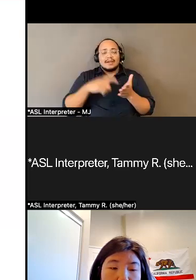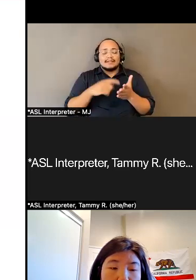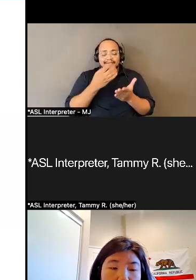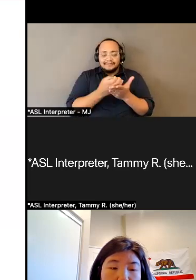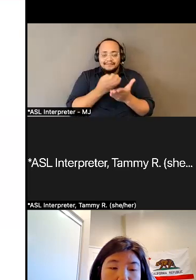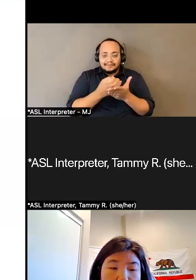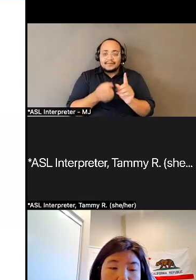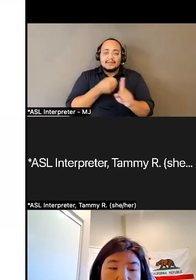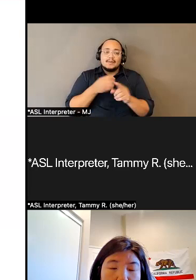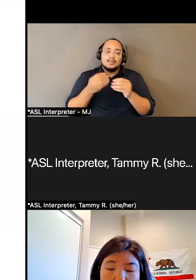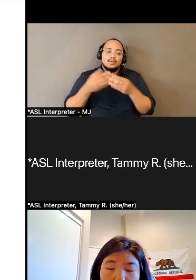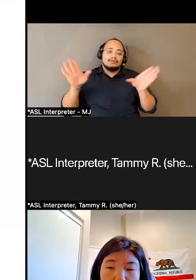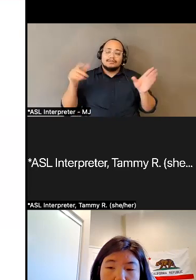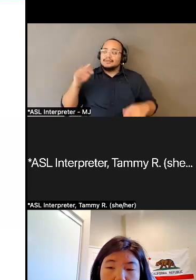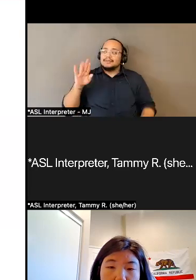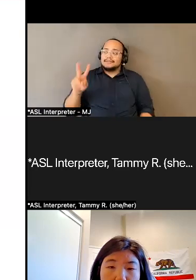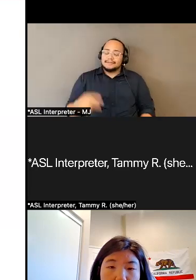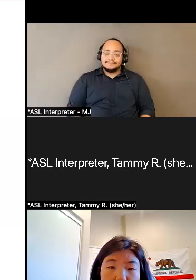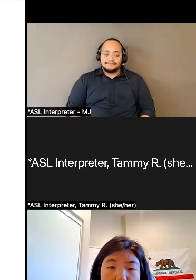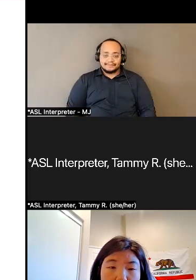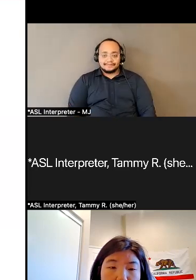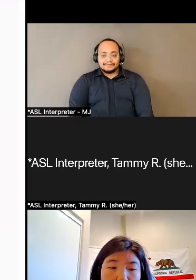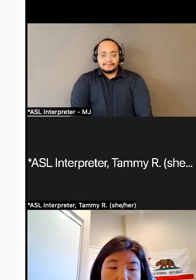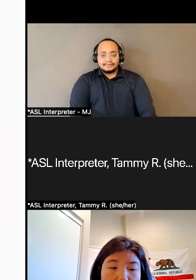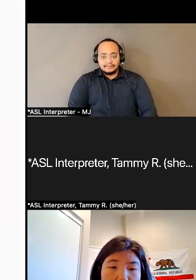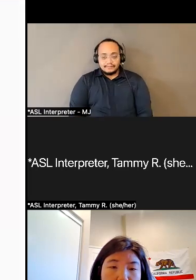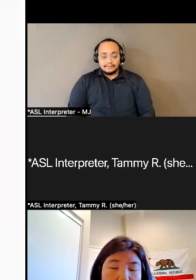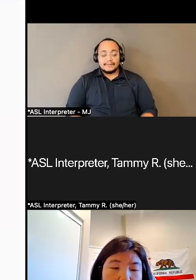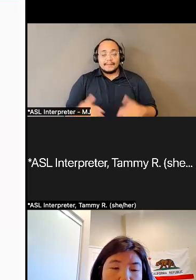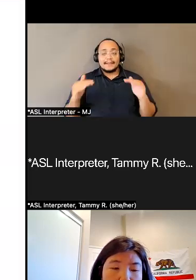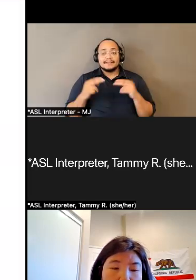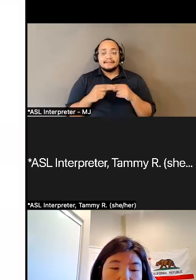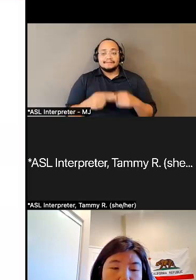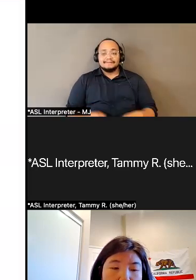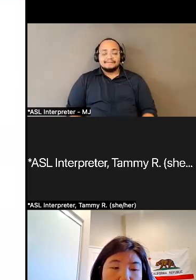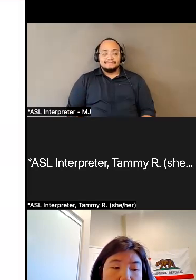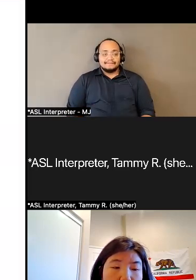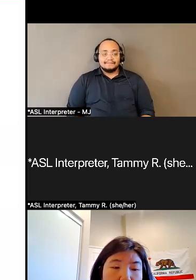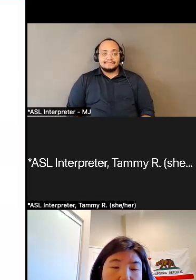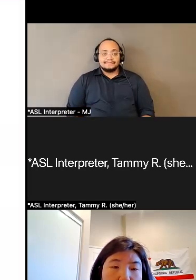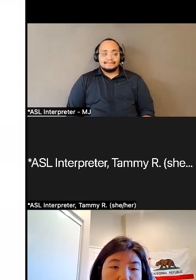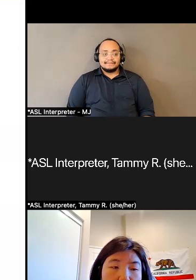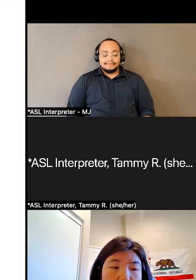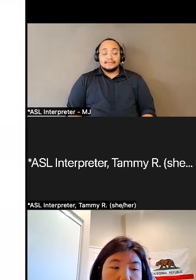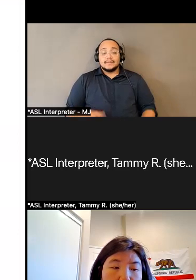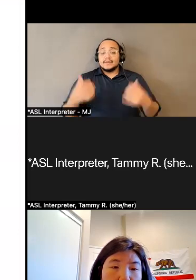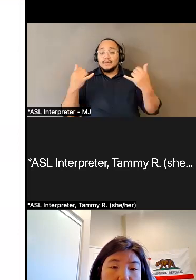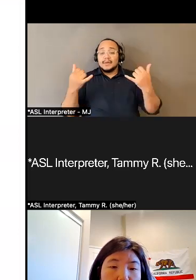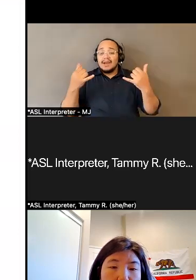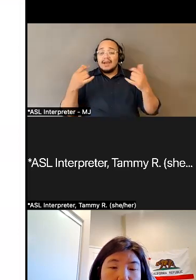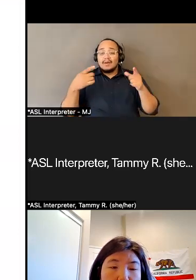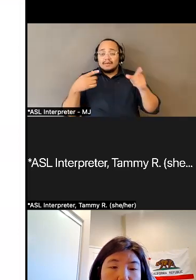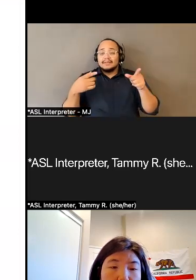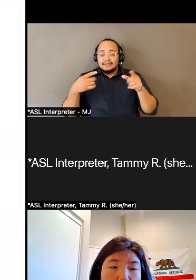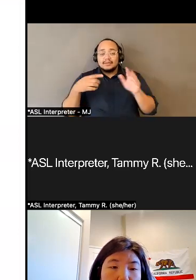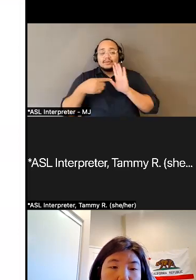a broad gender-based violence framework. Next slide, please. Okay, so now this slide helps